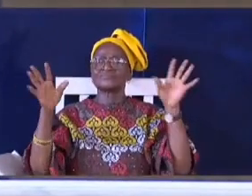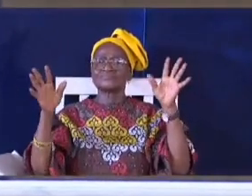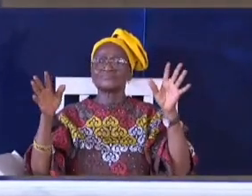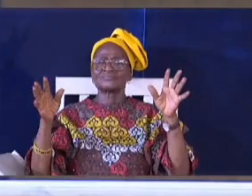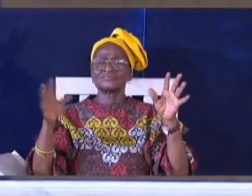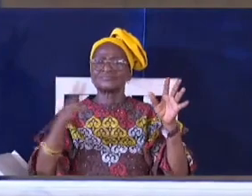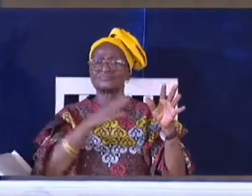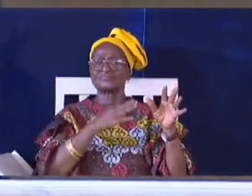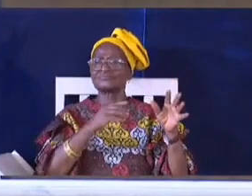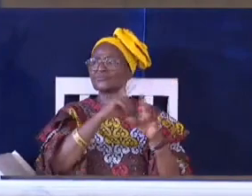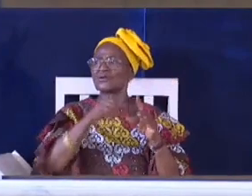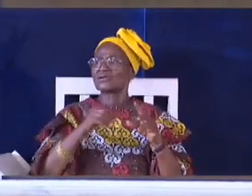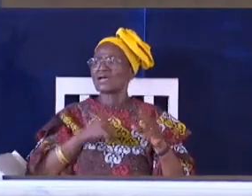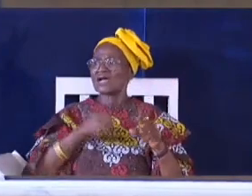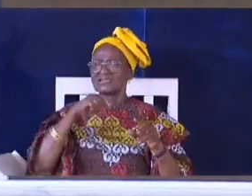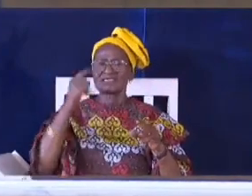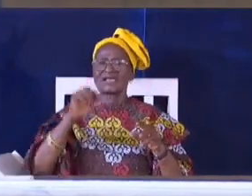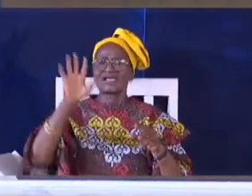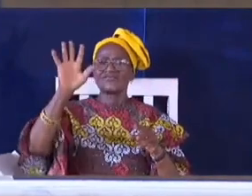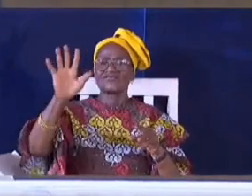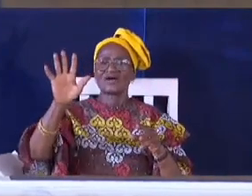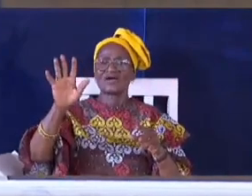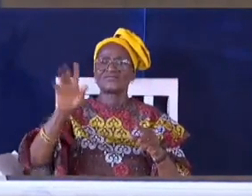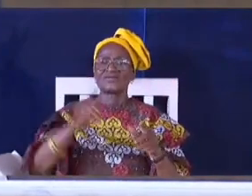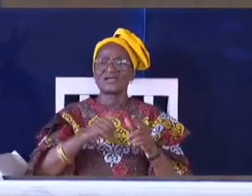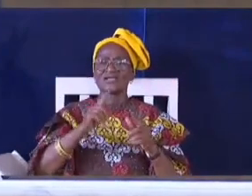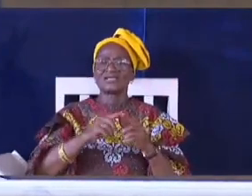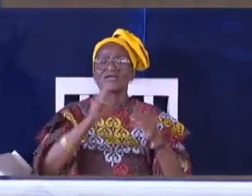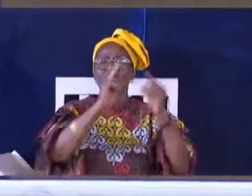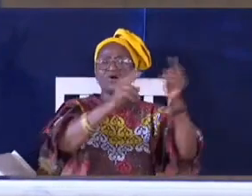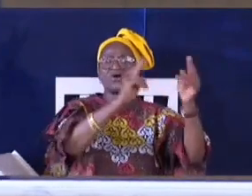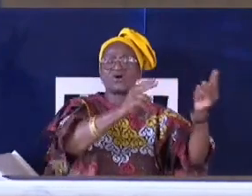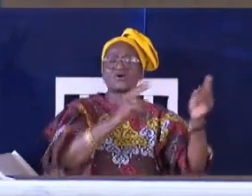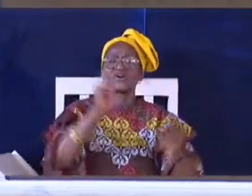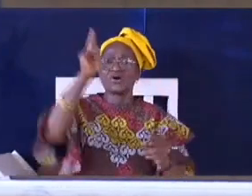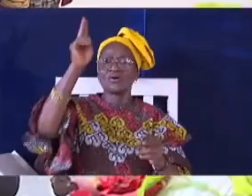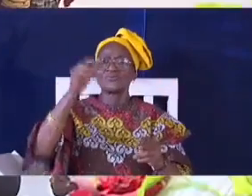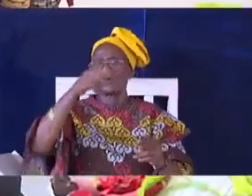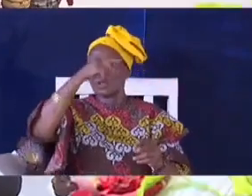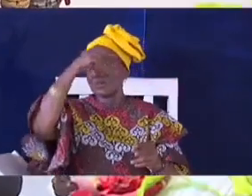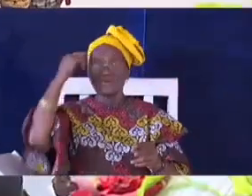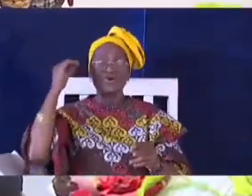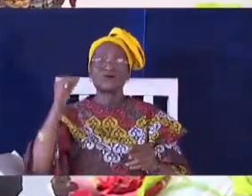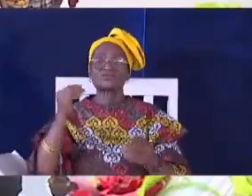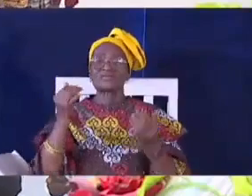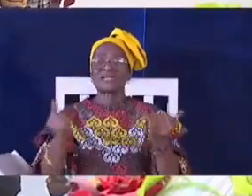Did I say 5? Then hurry up, because now it is 6.